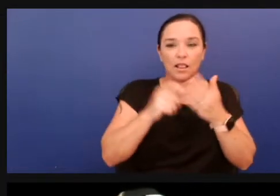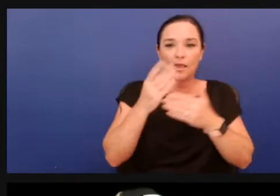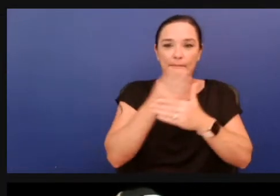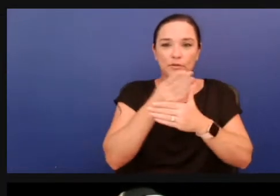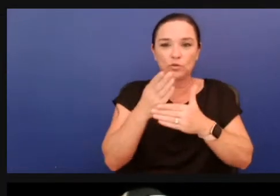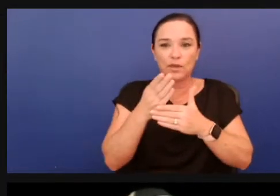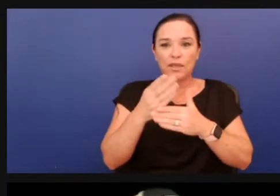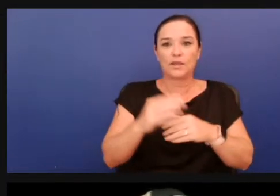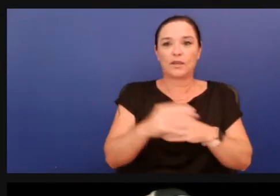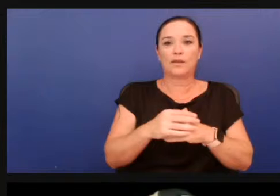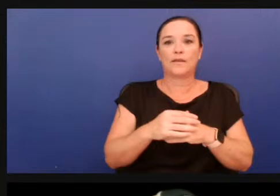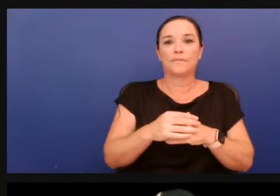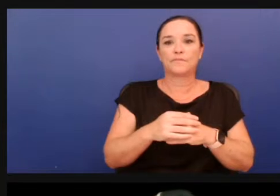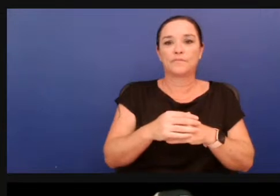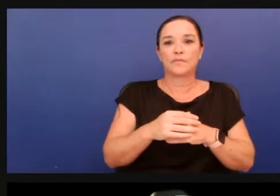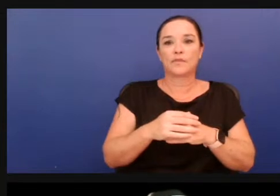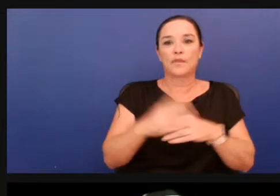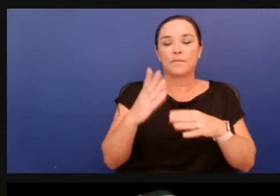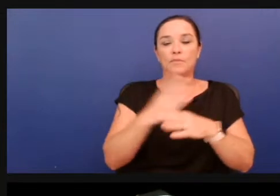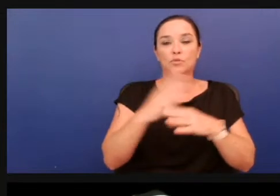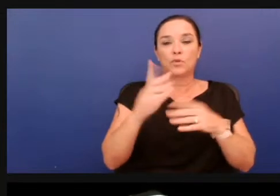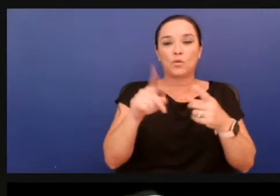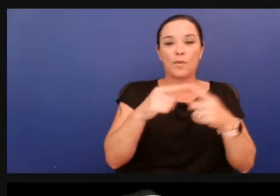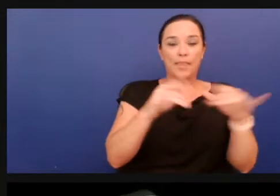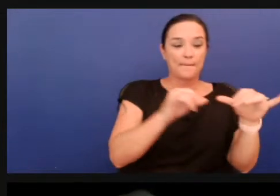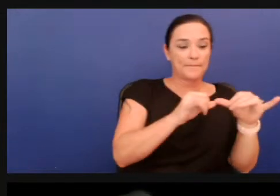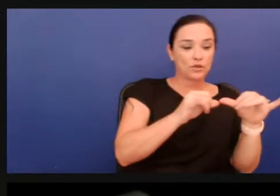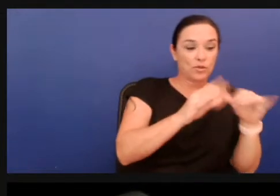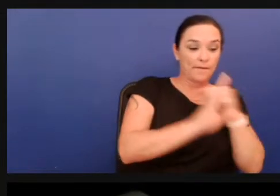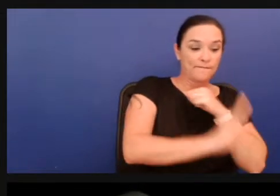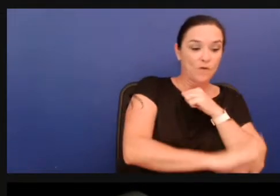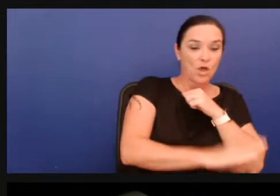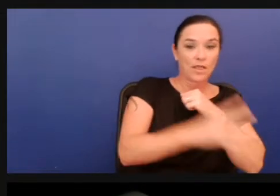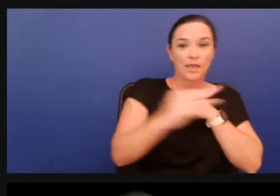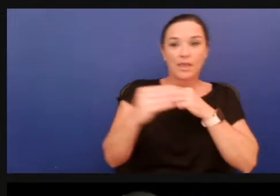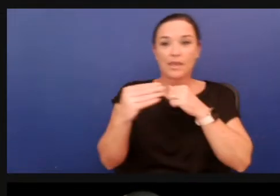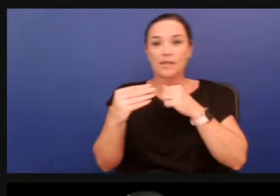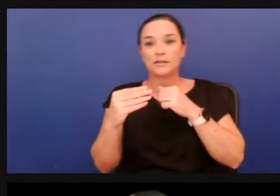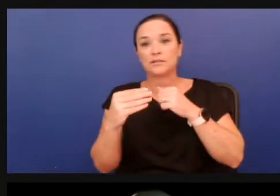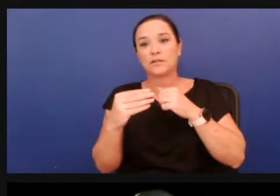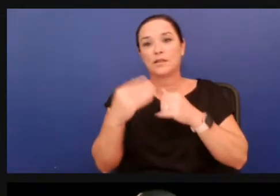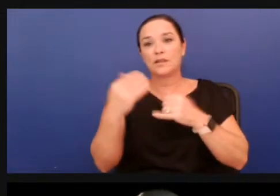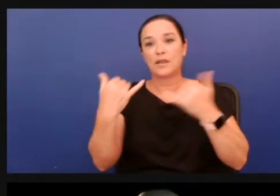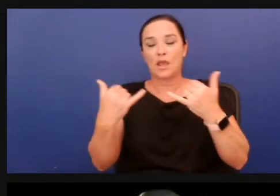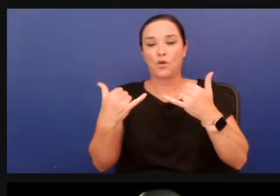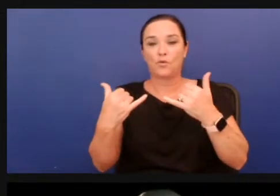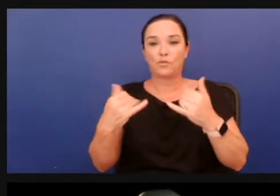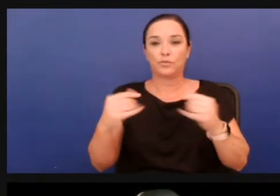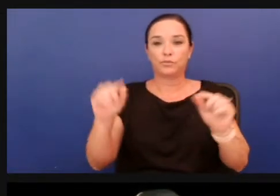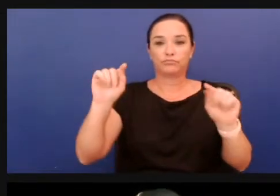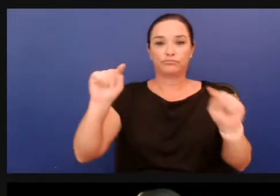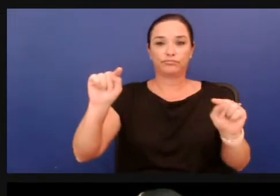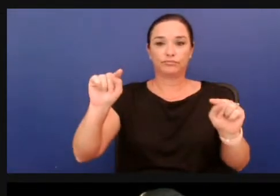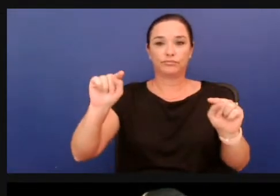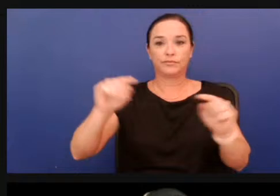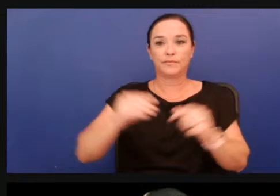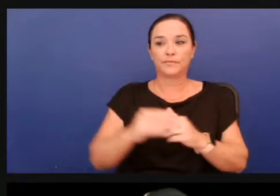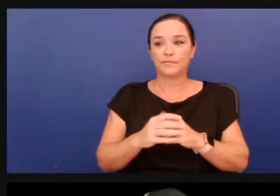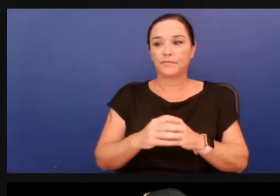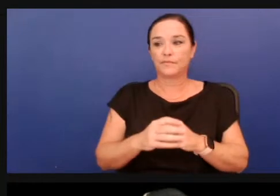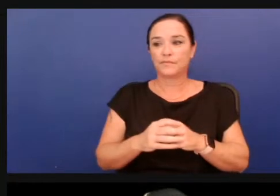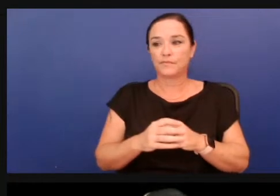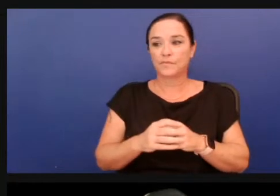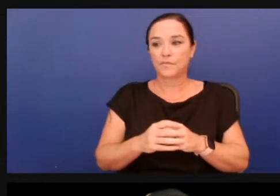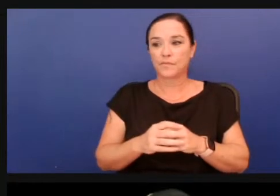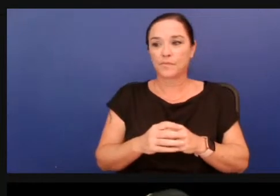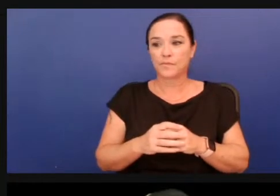bit between when they measured it and the previous iteration. So still a net gain, but there's a